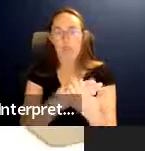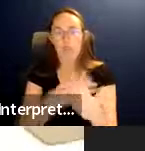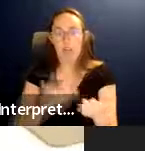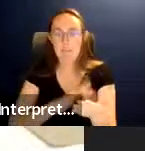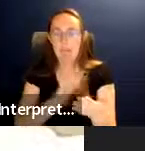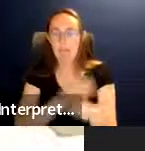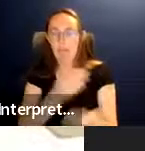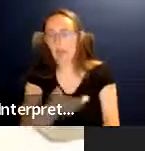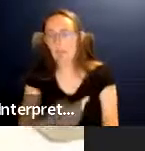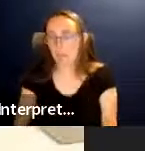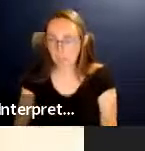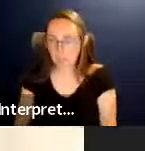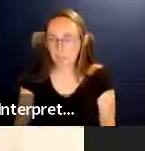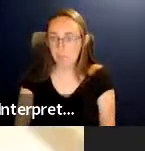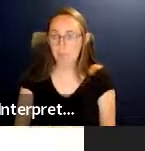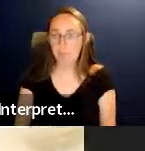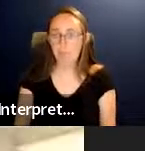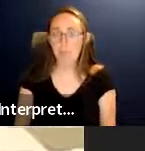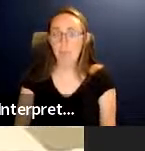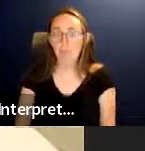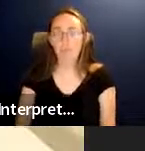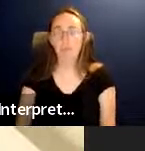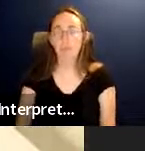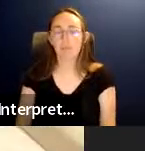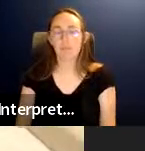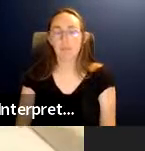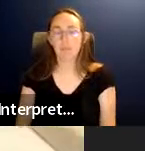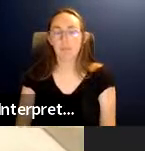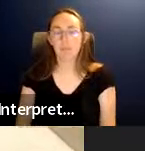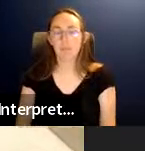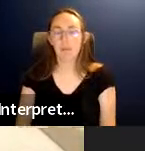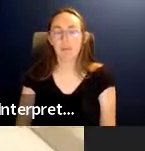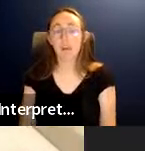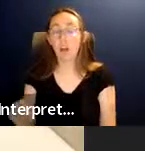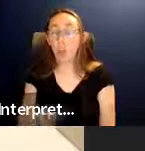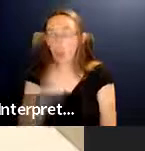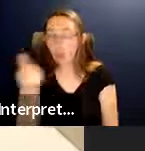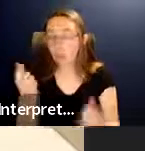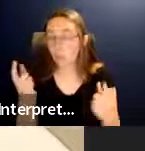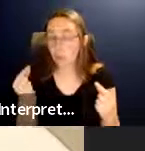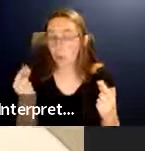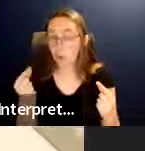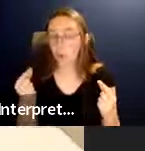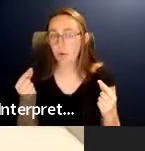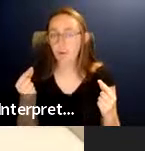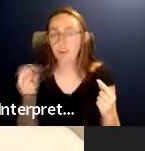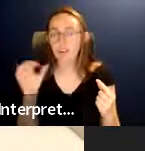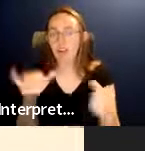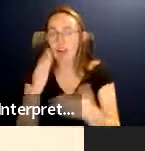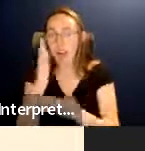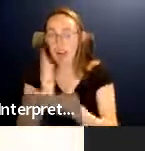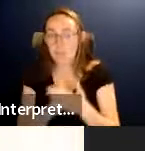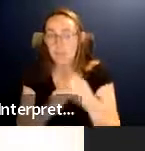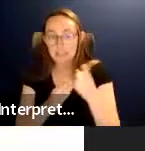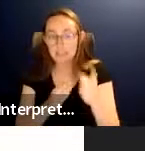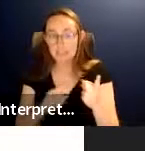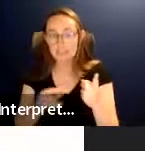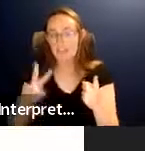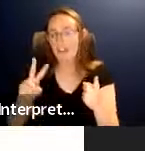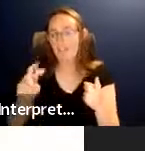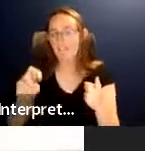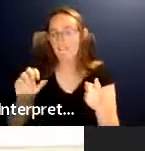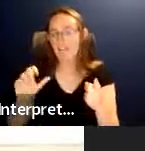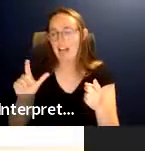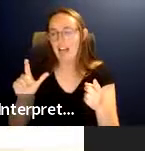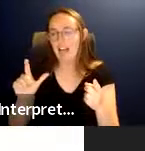Now, the other thing you can do is you can take this piece. This is called Velcro brand one wrap. So it's